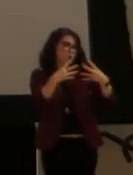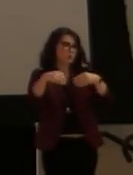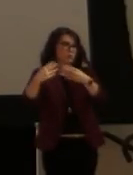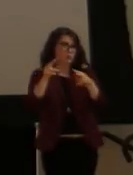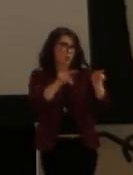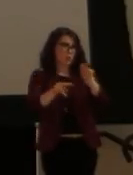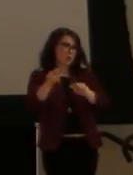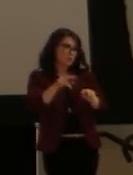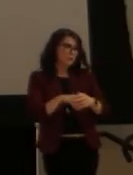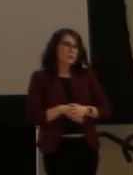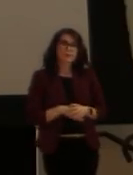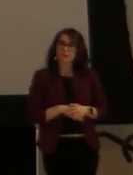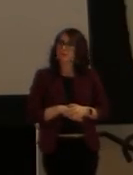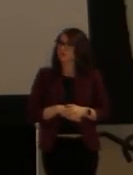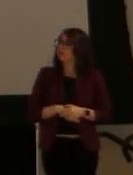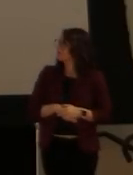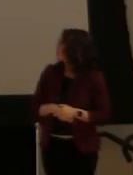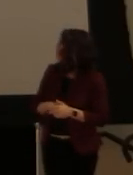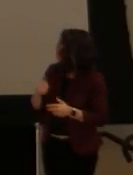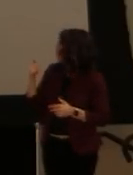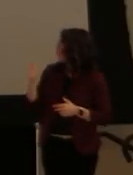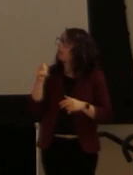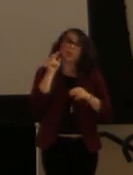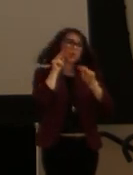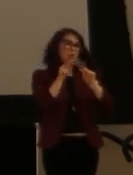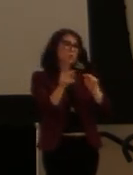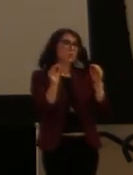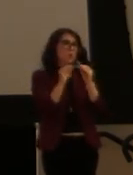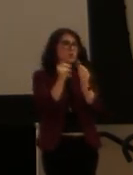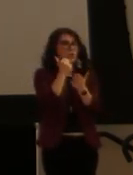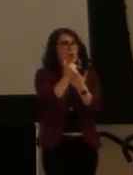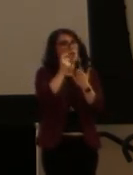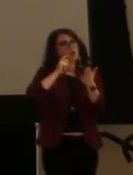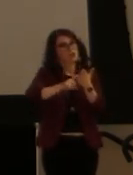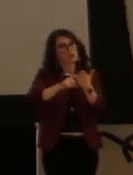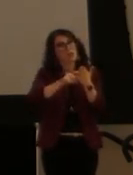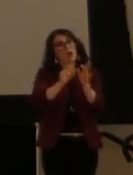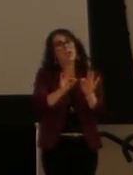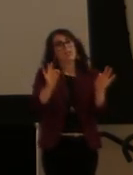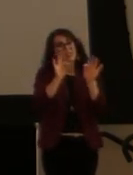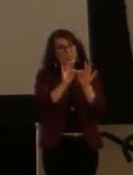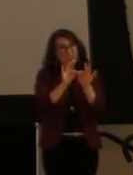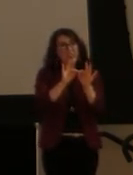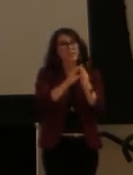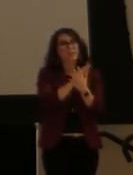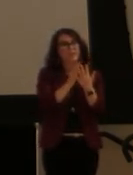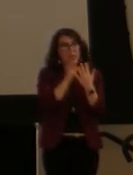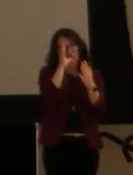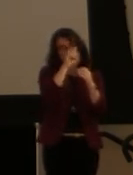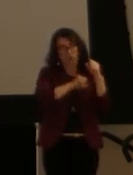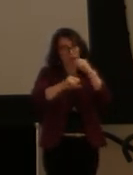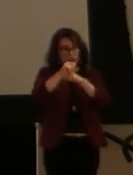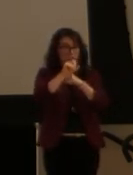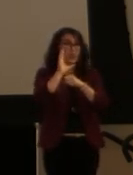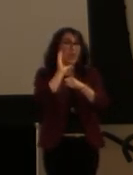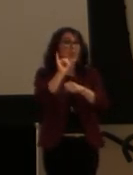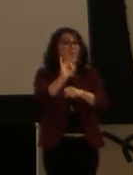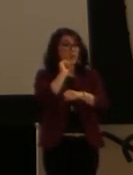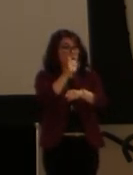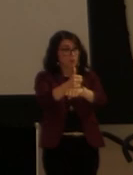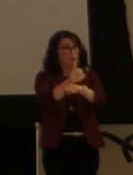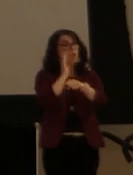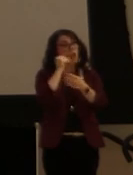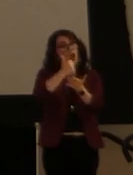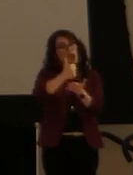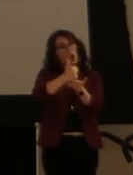We looked to these sources to identify a key set of strategies that, if implemented, could potentially reduce gaps in outcomes. And you'll